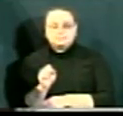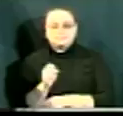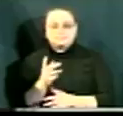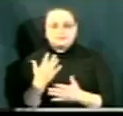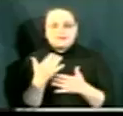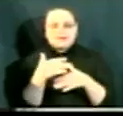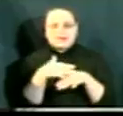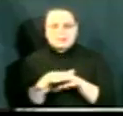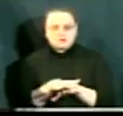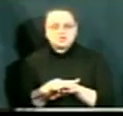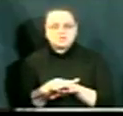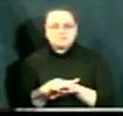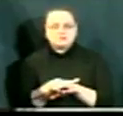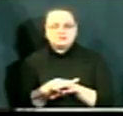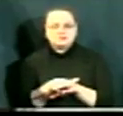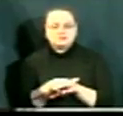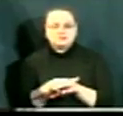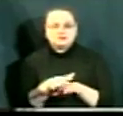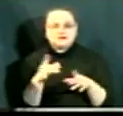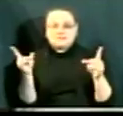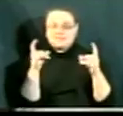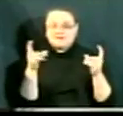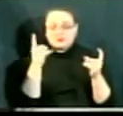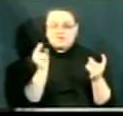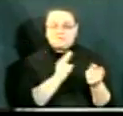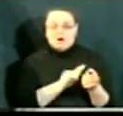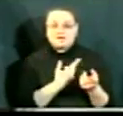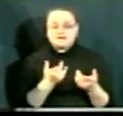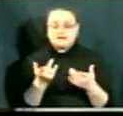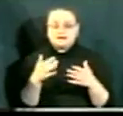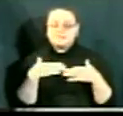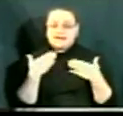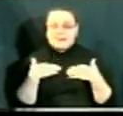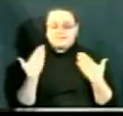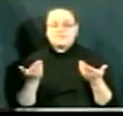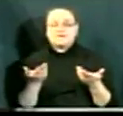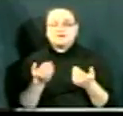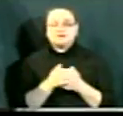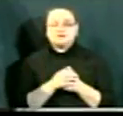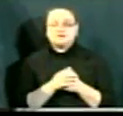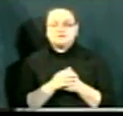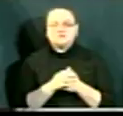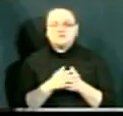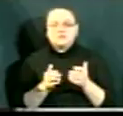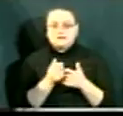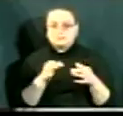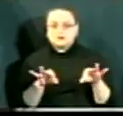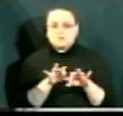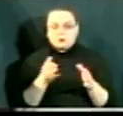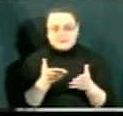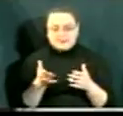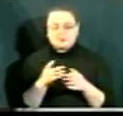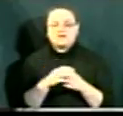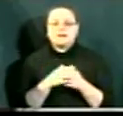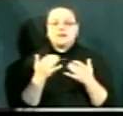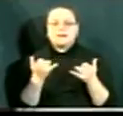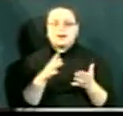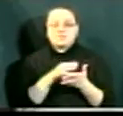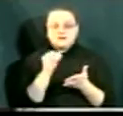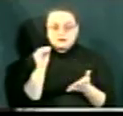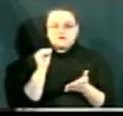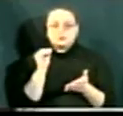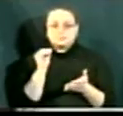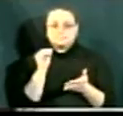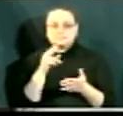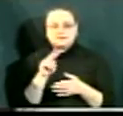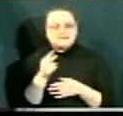inclusion come and victory for us. He's happy. That's the most important thing. And he's learning. That's